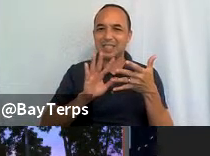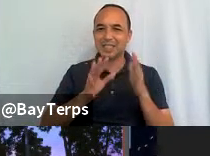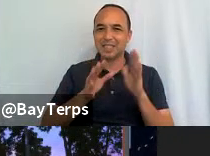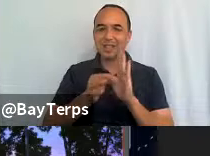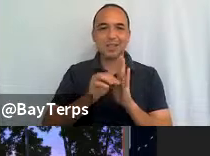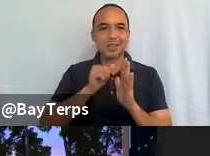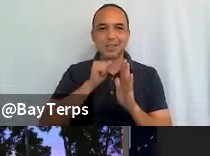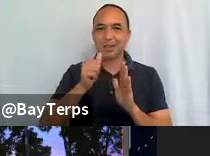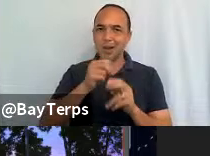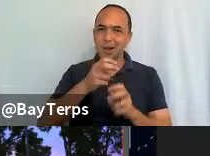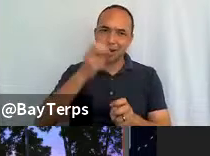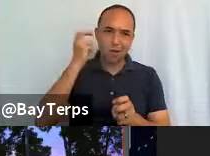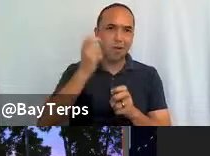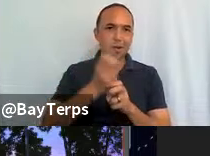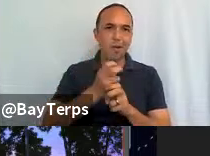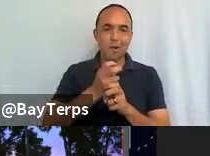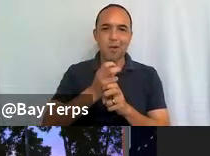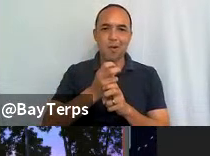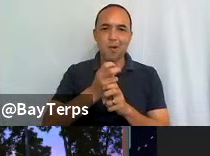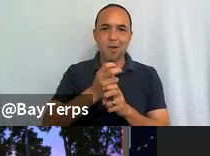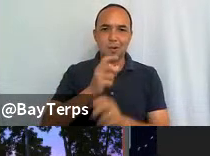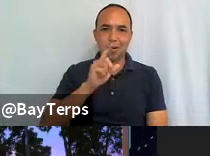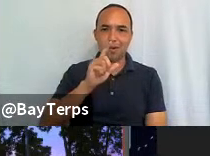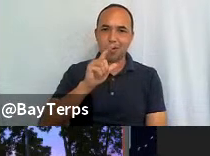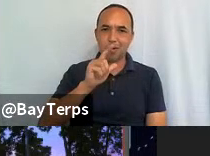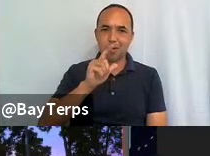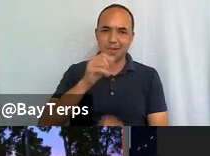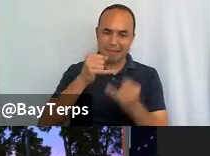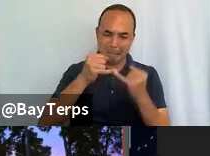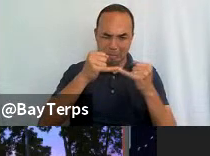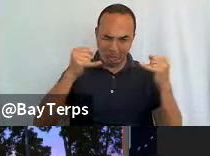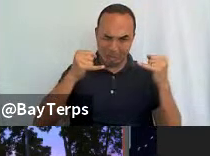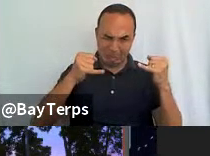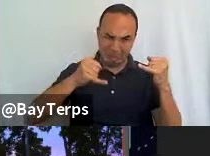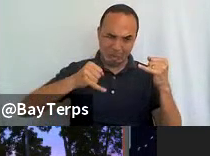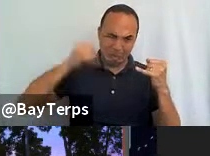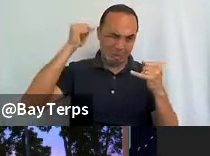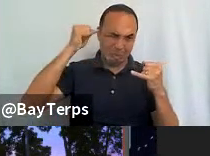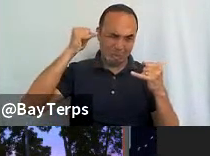So I'm going to feather this by 2 pixels.